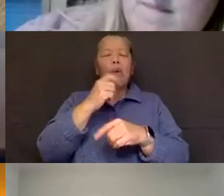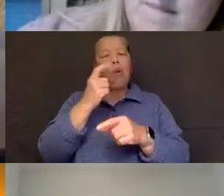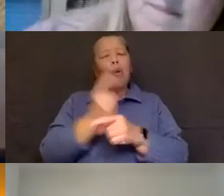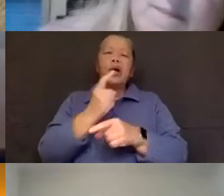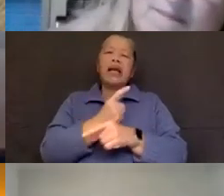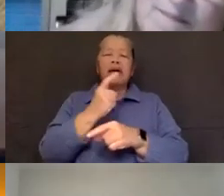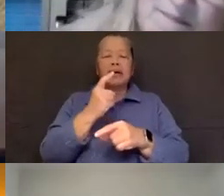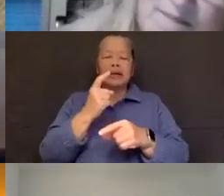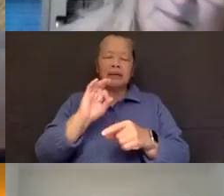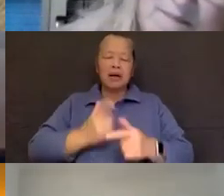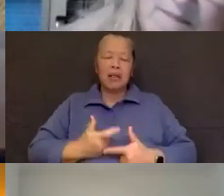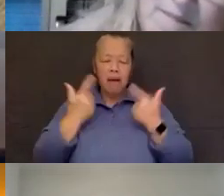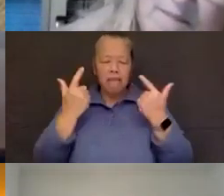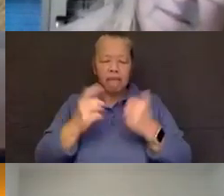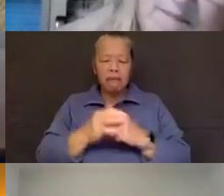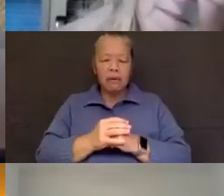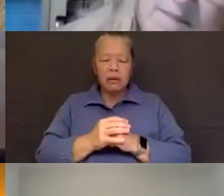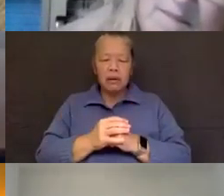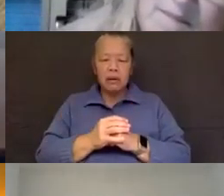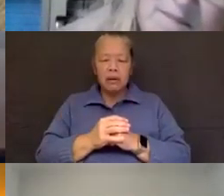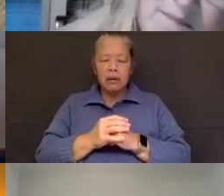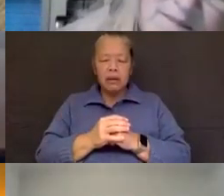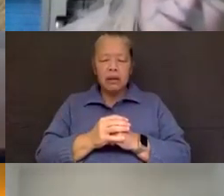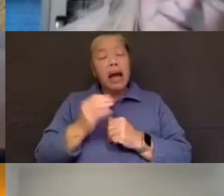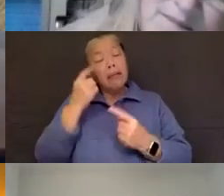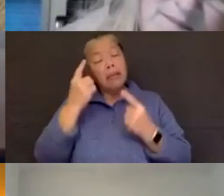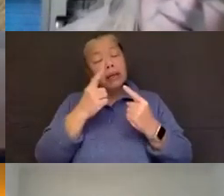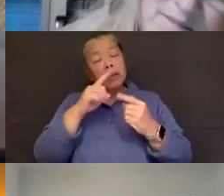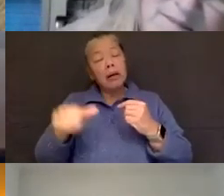but also about other pieces of it.